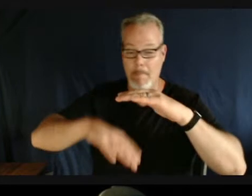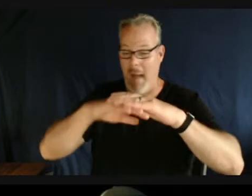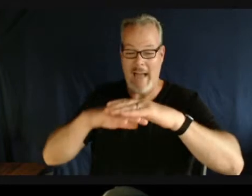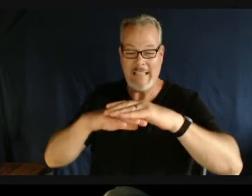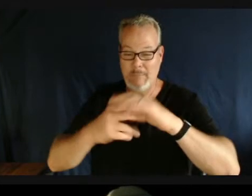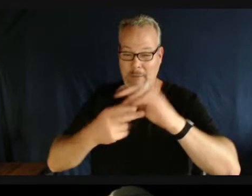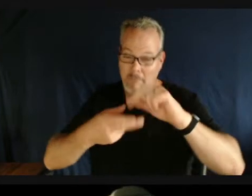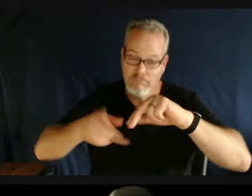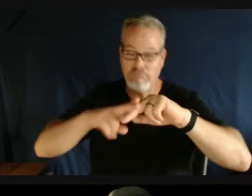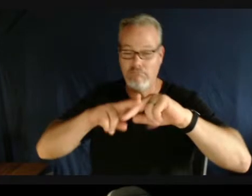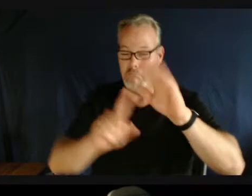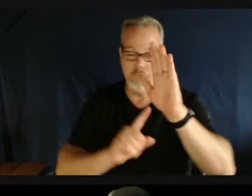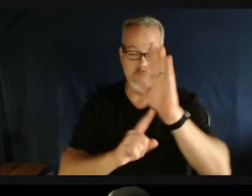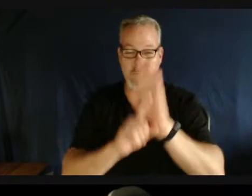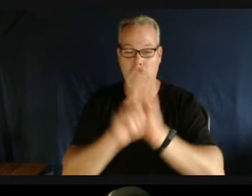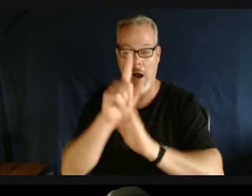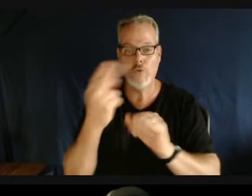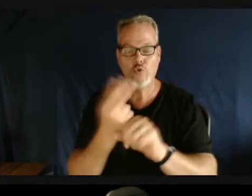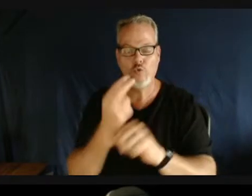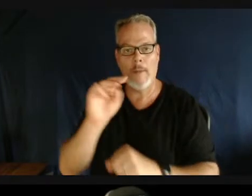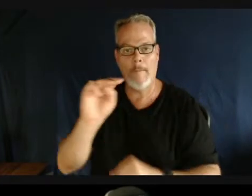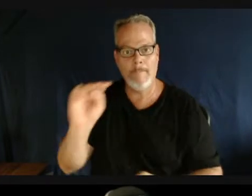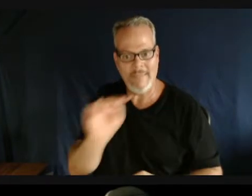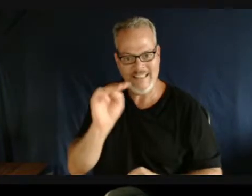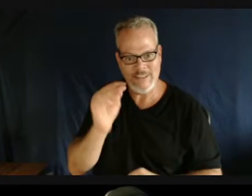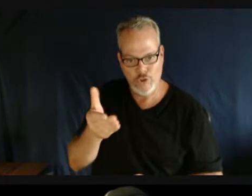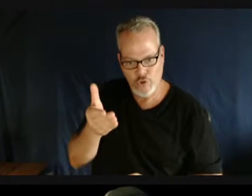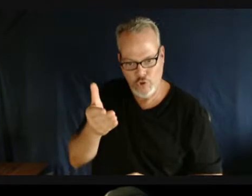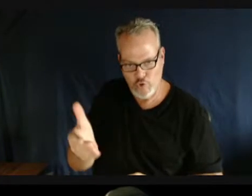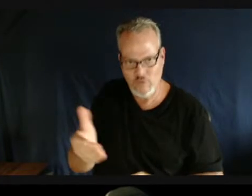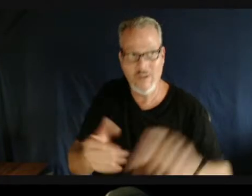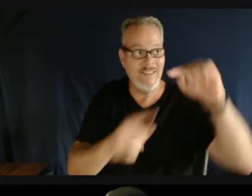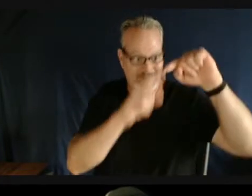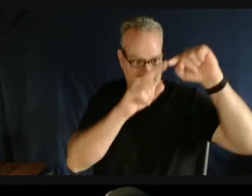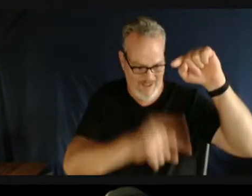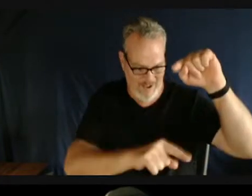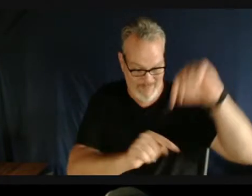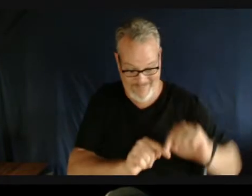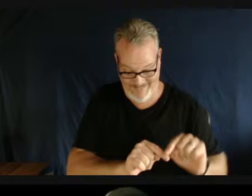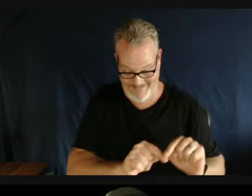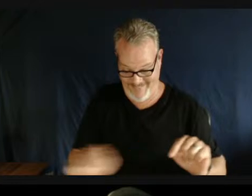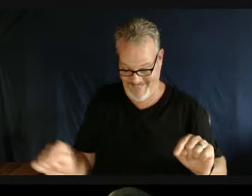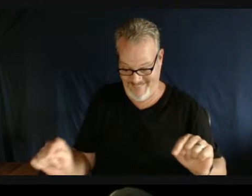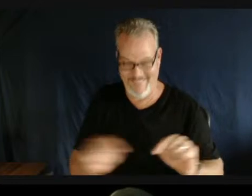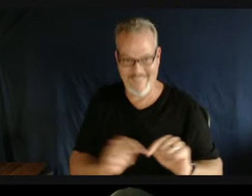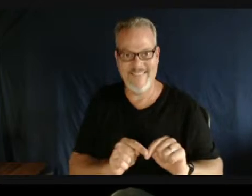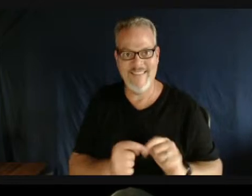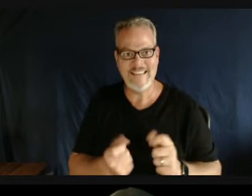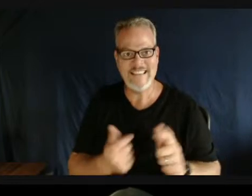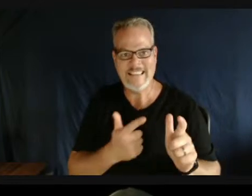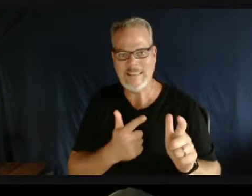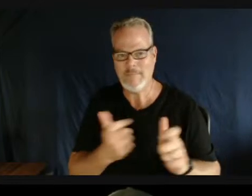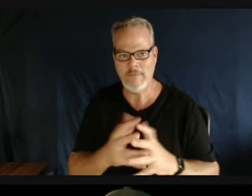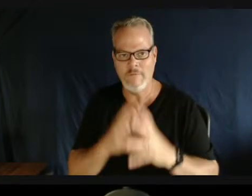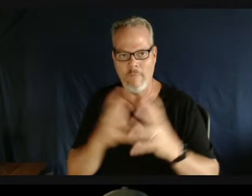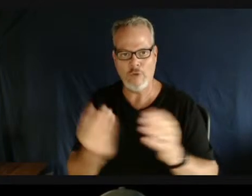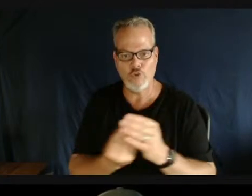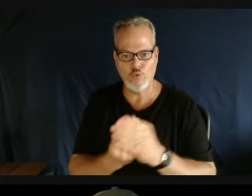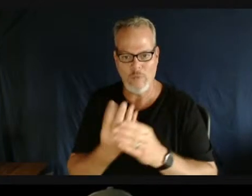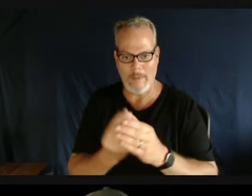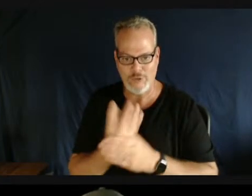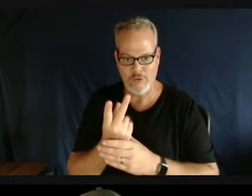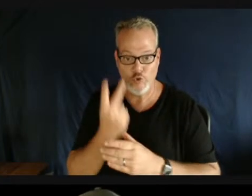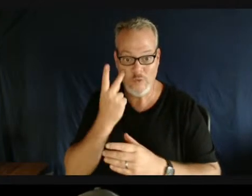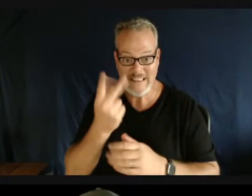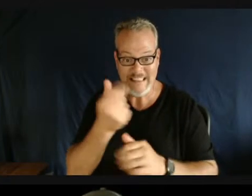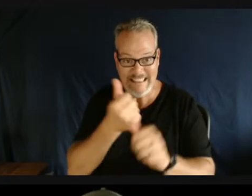meters over here. And here they have eruption rate on the bottom. So we can ignore this bottom part, but you see each one is episodes. So each episode is